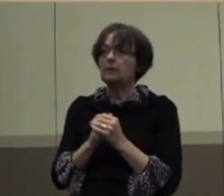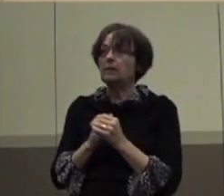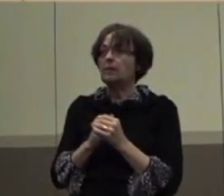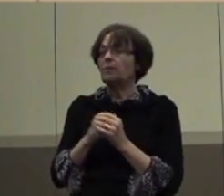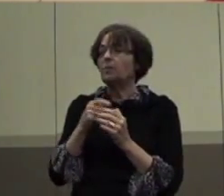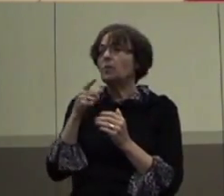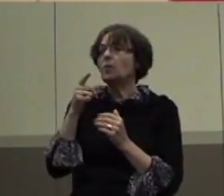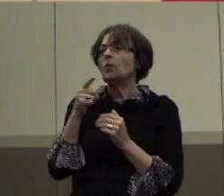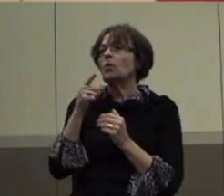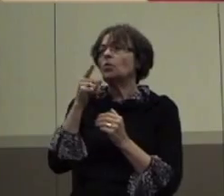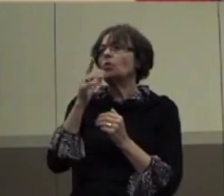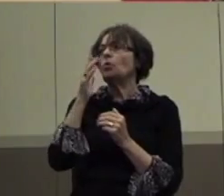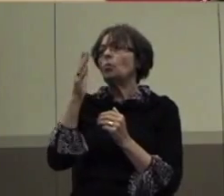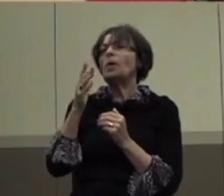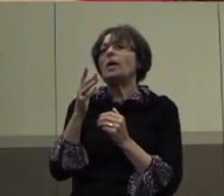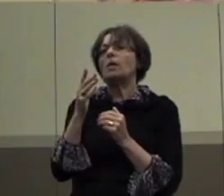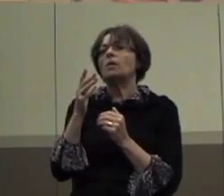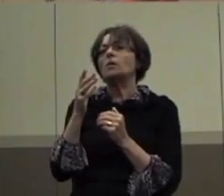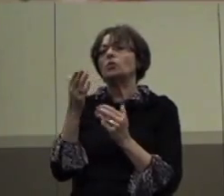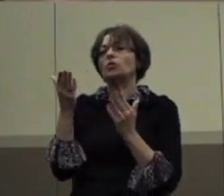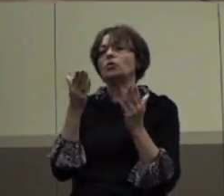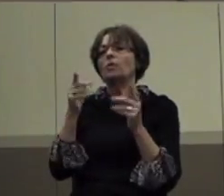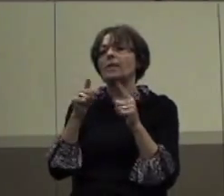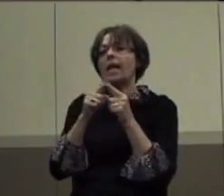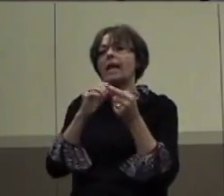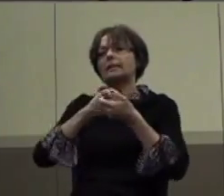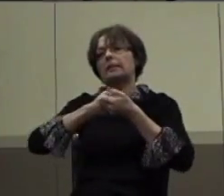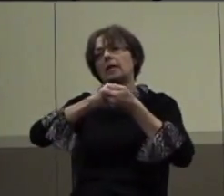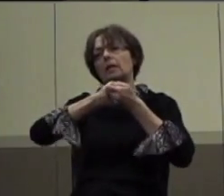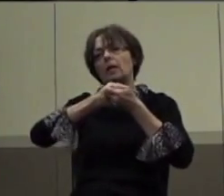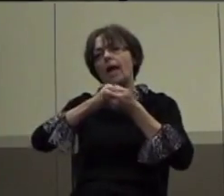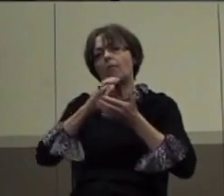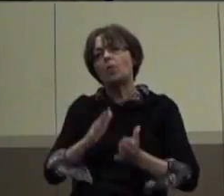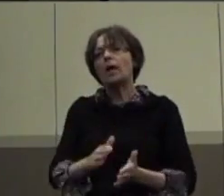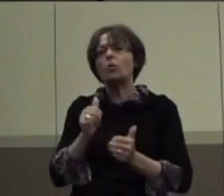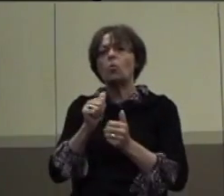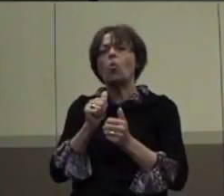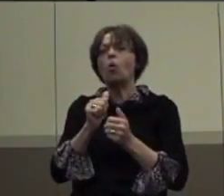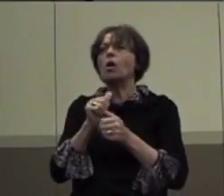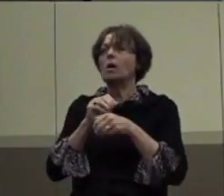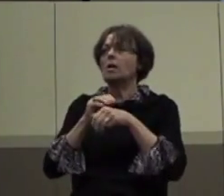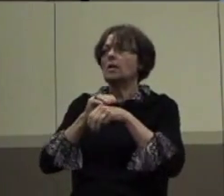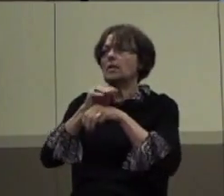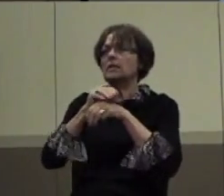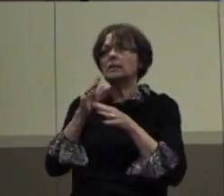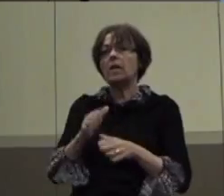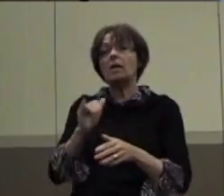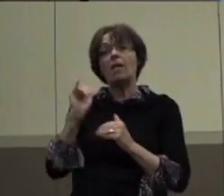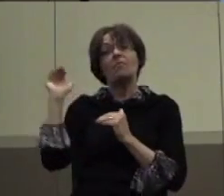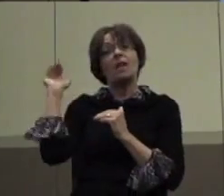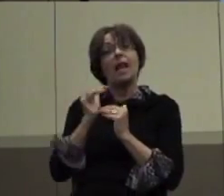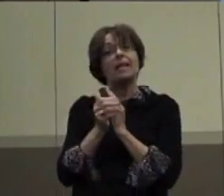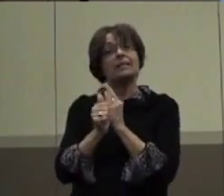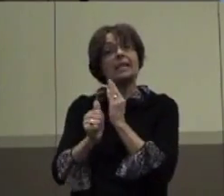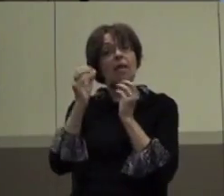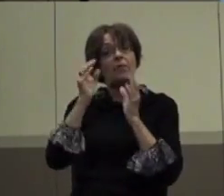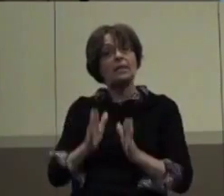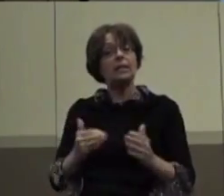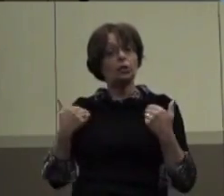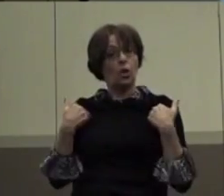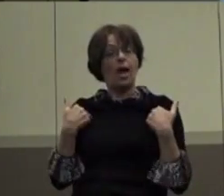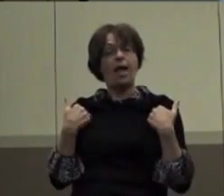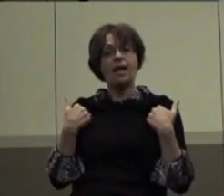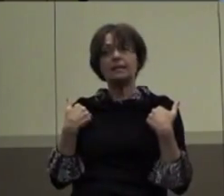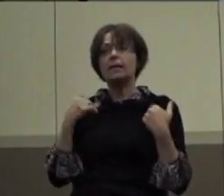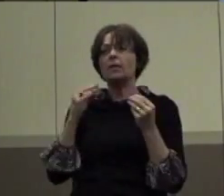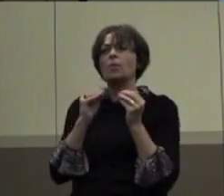All right, you're going to be serving as a collaborator or a consultant. The less skill the teacher has,